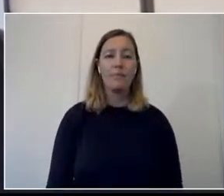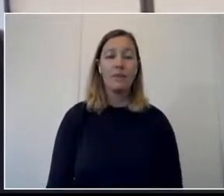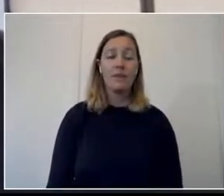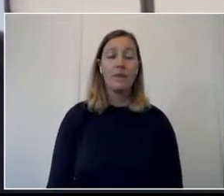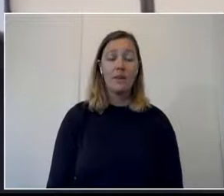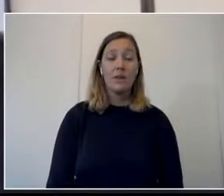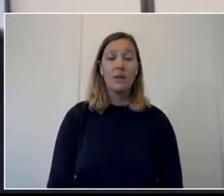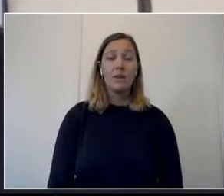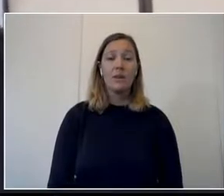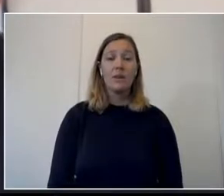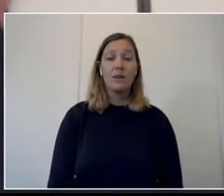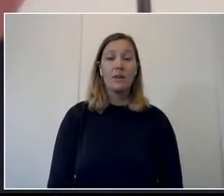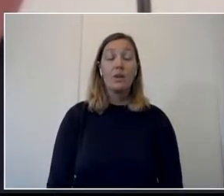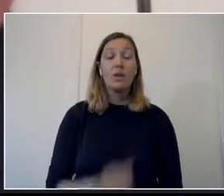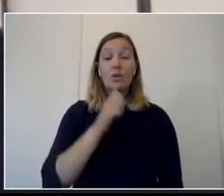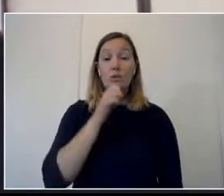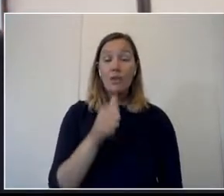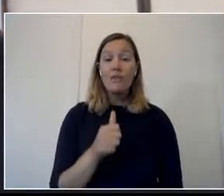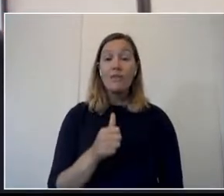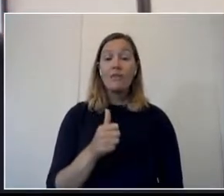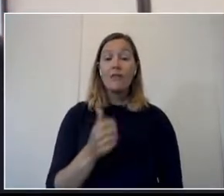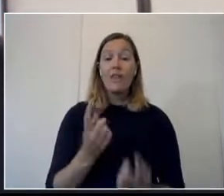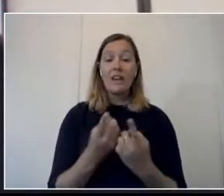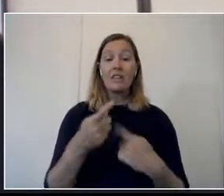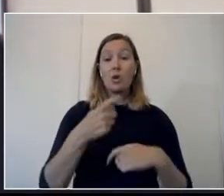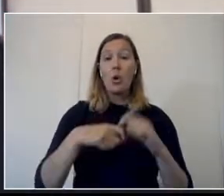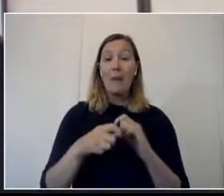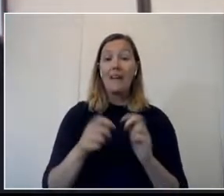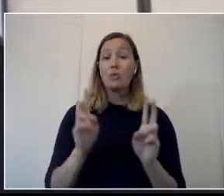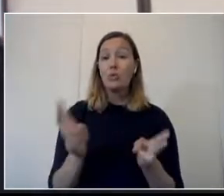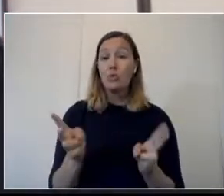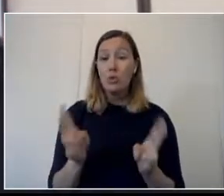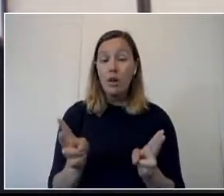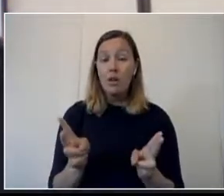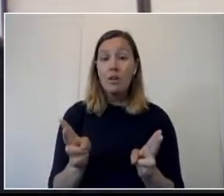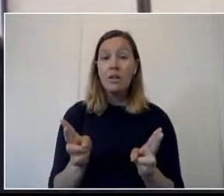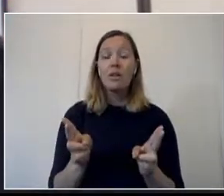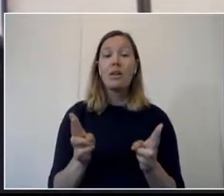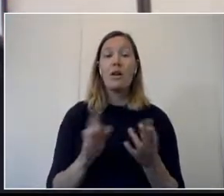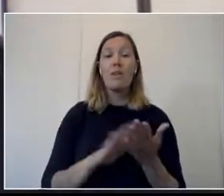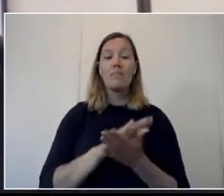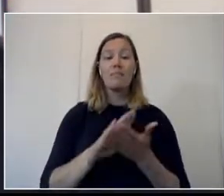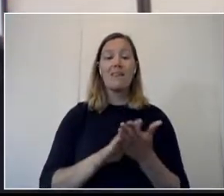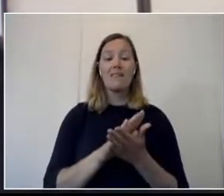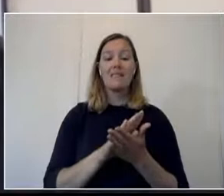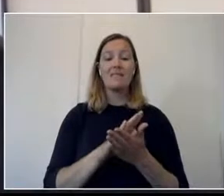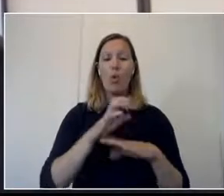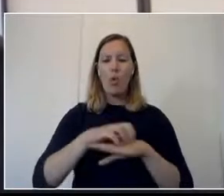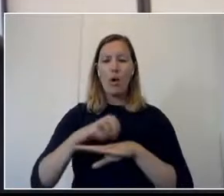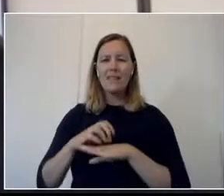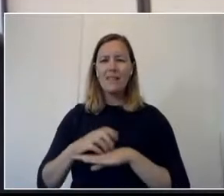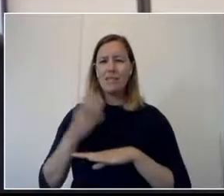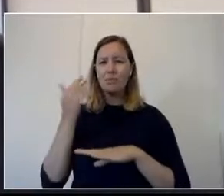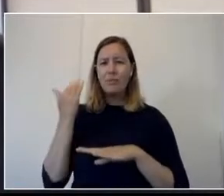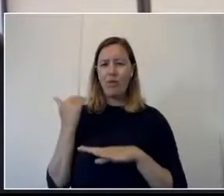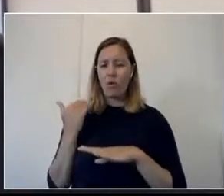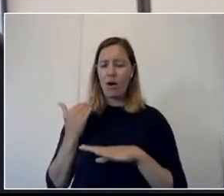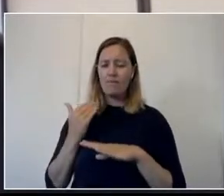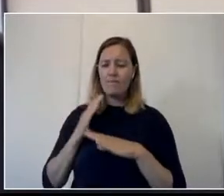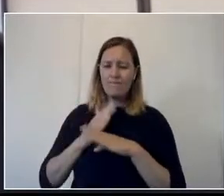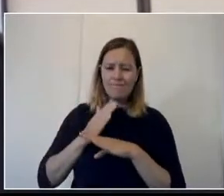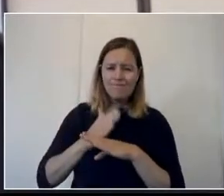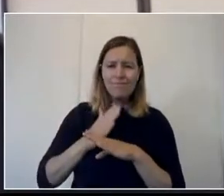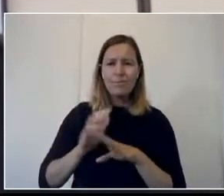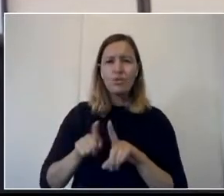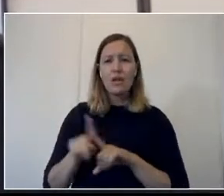things, like if it goes back to normal, that organizations who have put time and effort into putting things